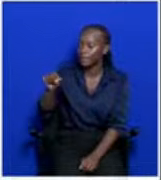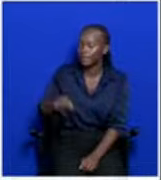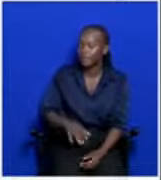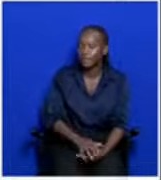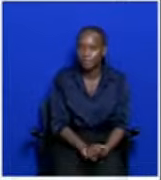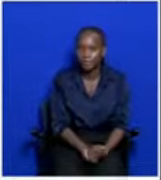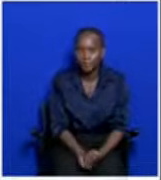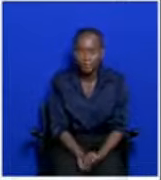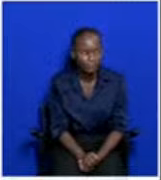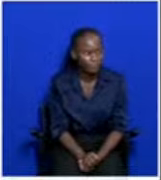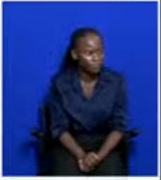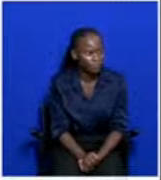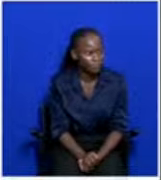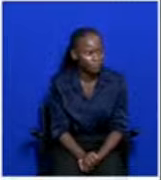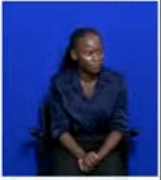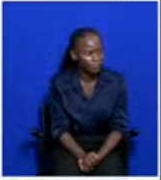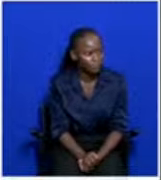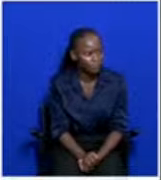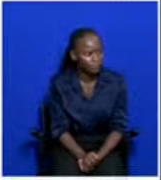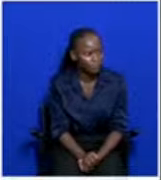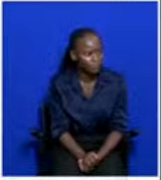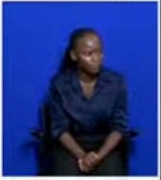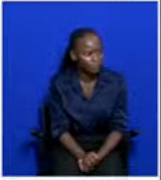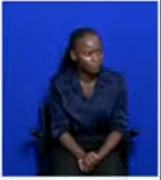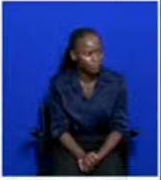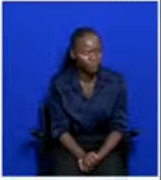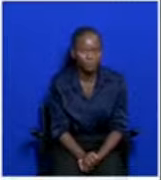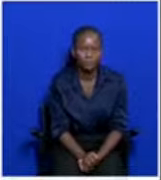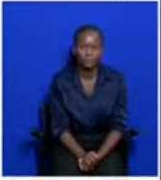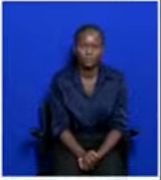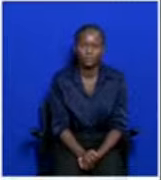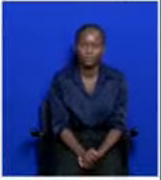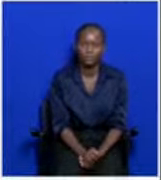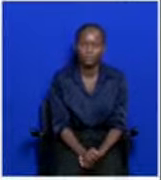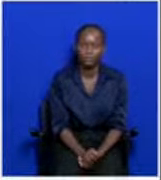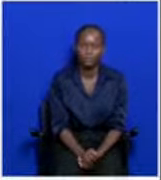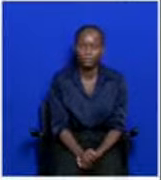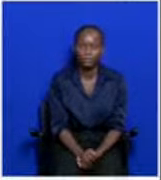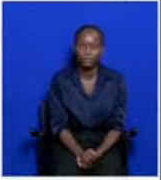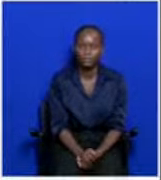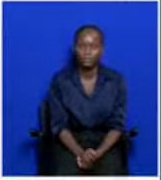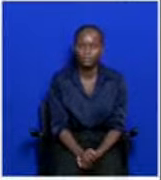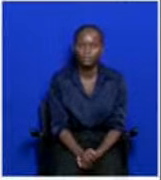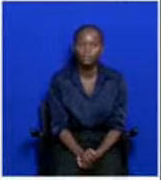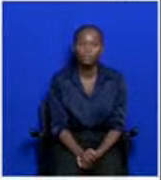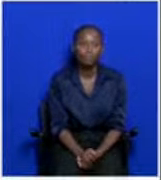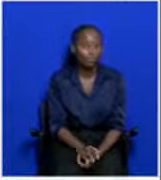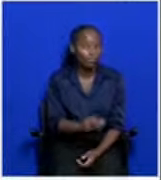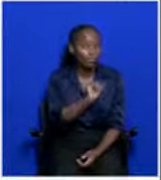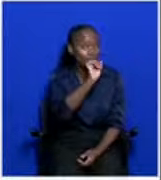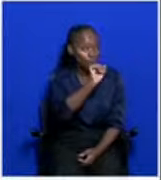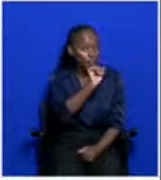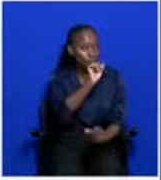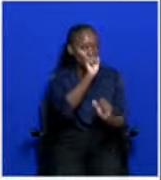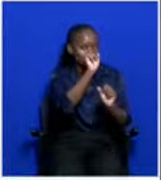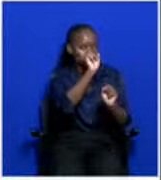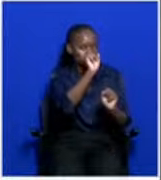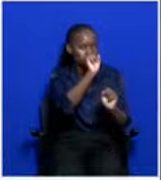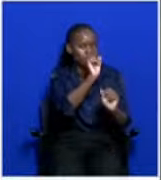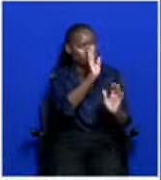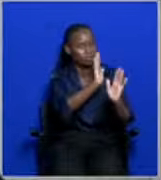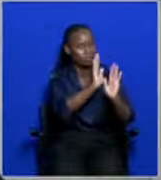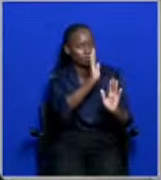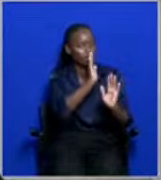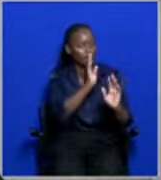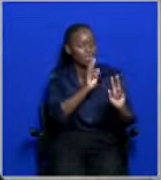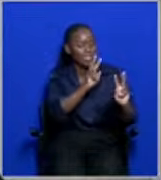I note from your statement, you say that the investigation was completed and that the matter is